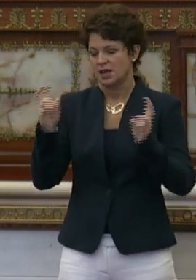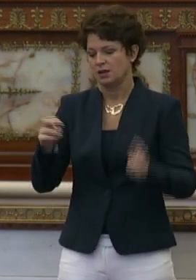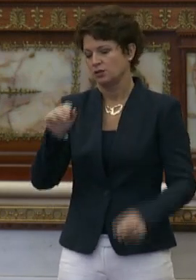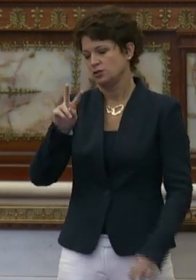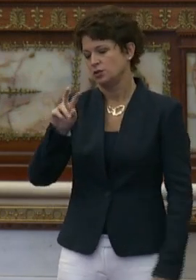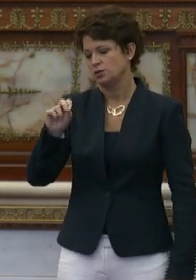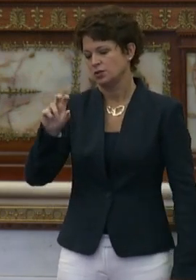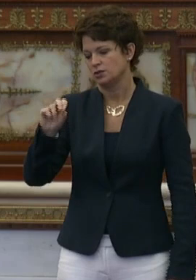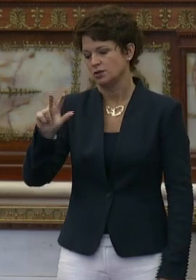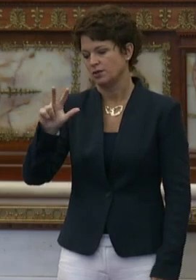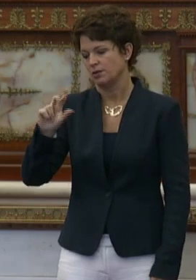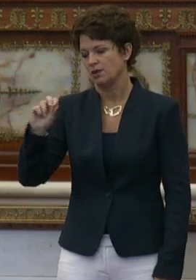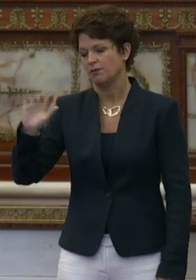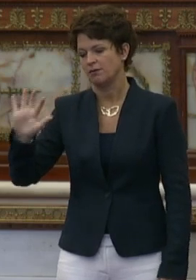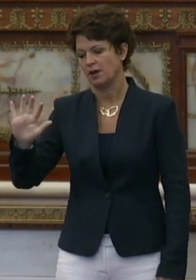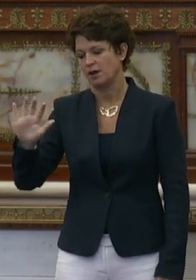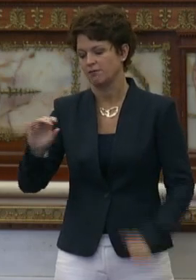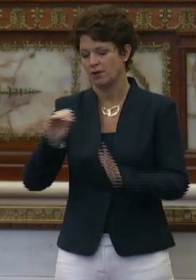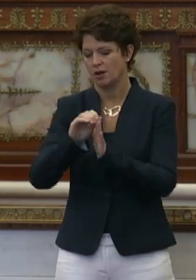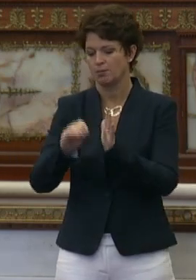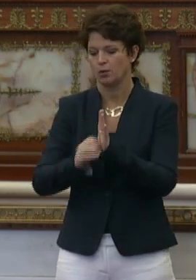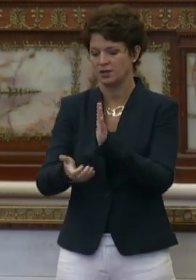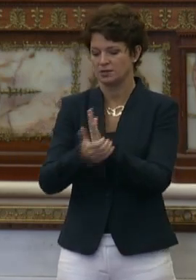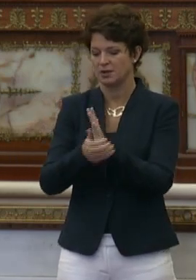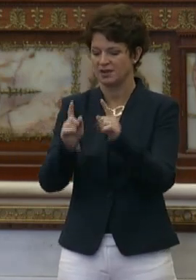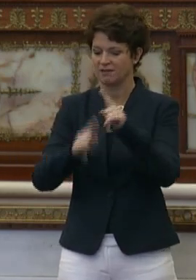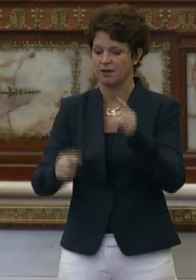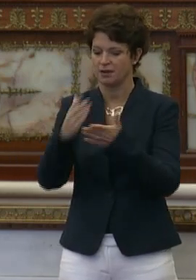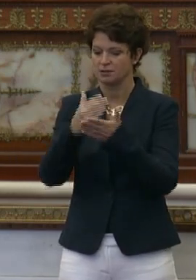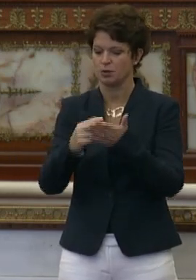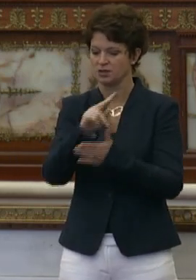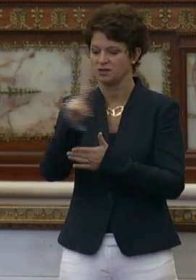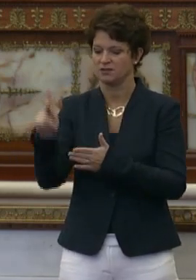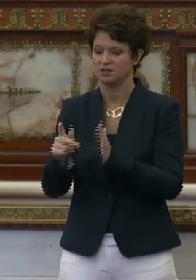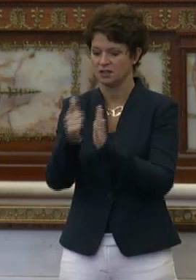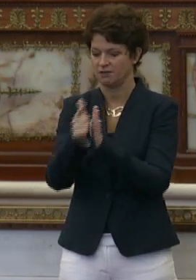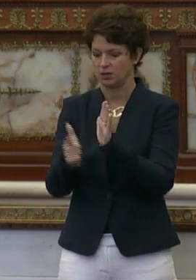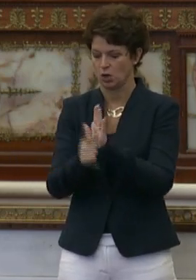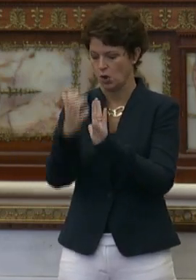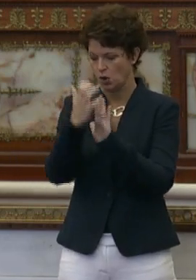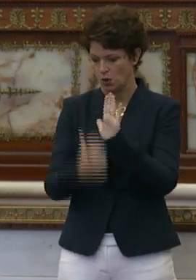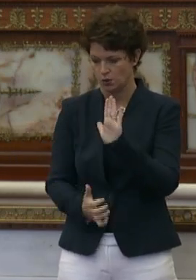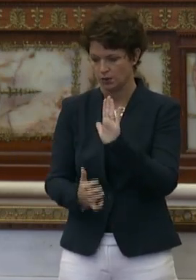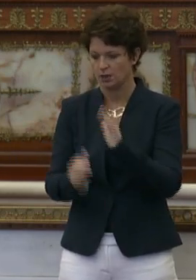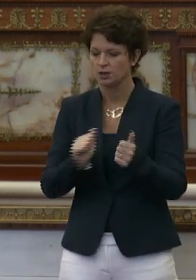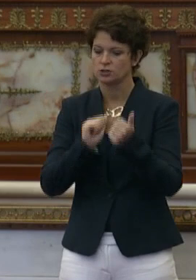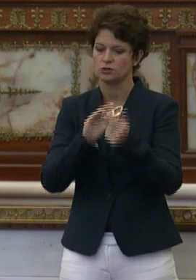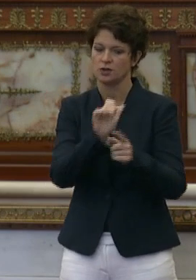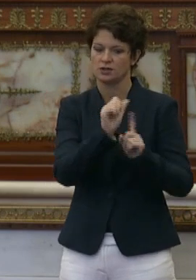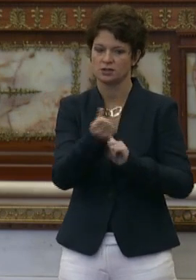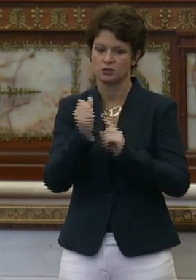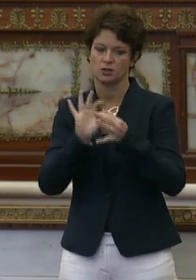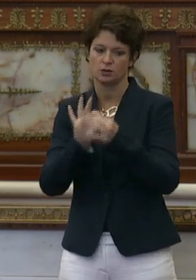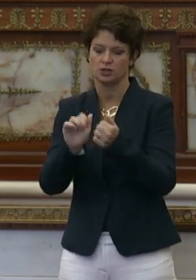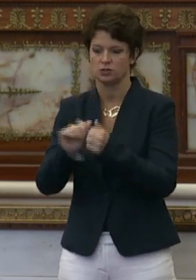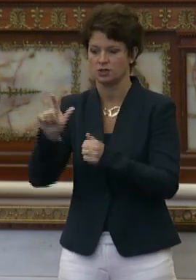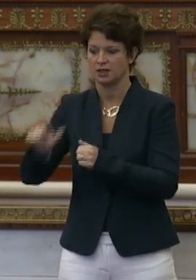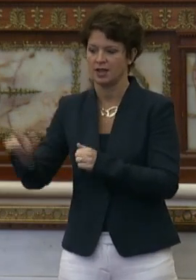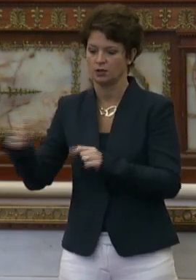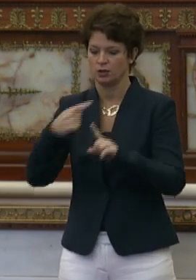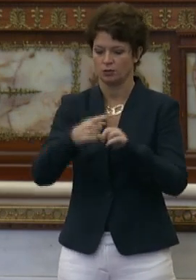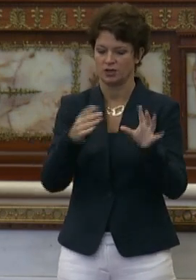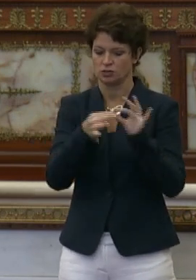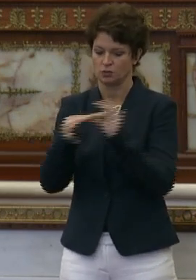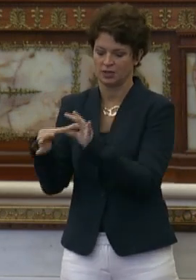200305. An ordinance amending various sections of the Philadelphia Code to address matters related to the landlord and tenant